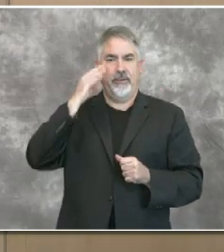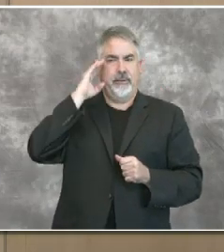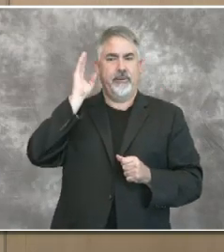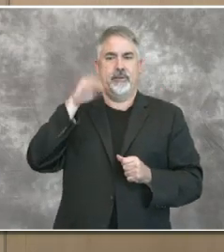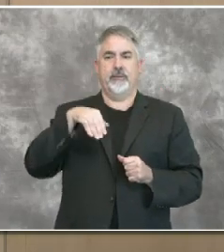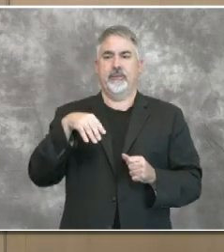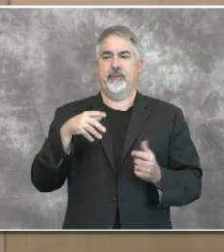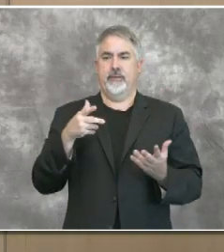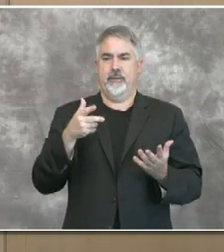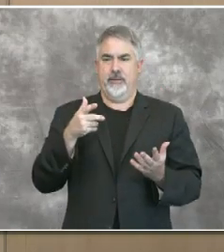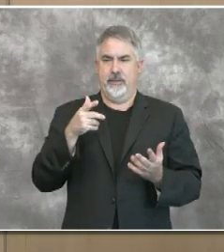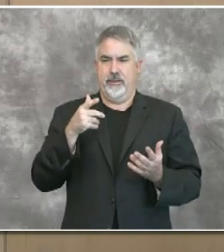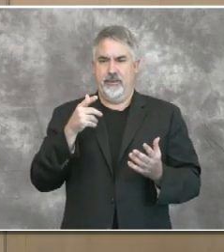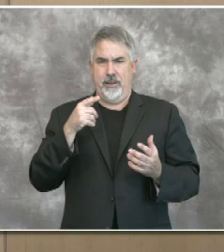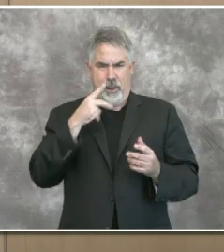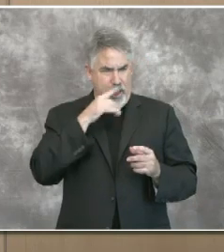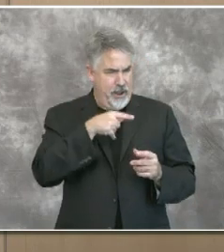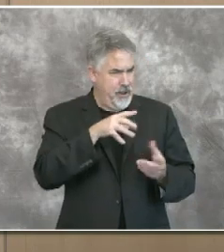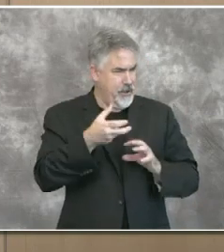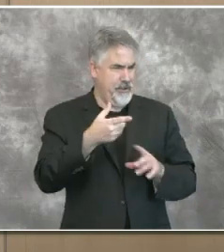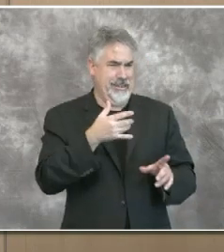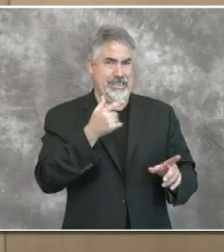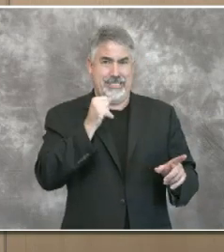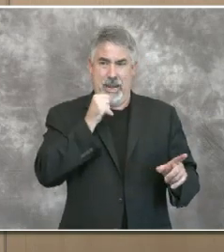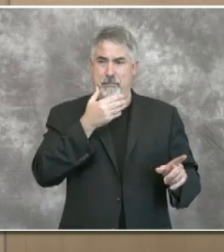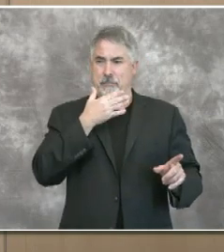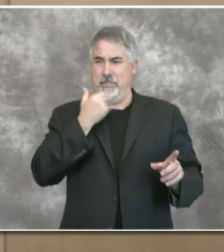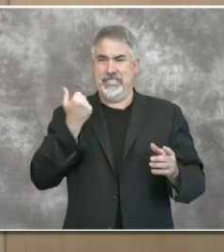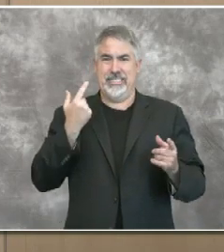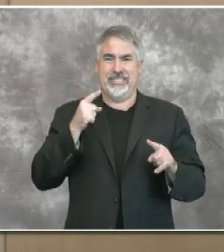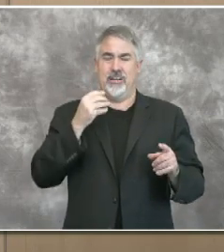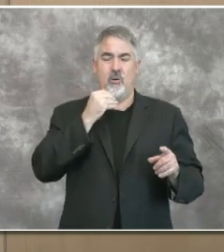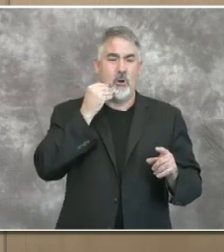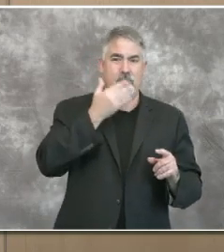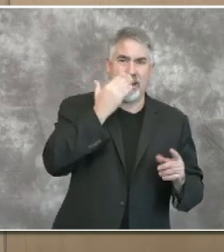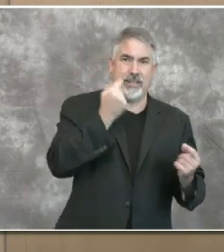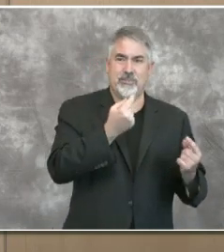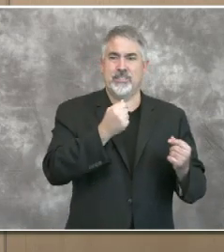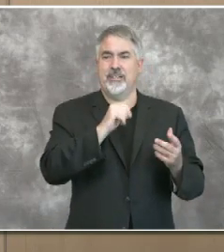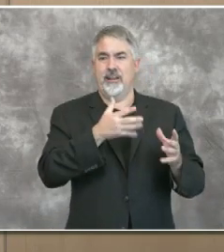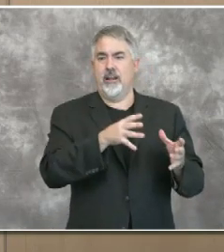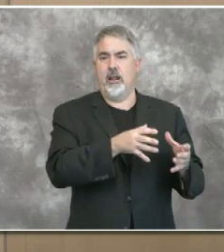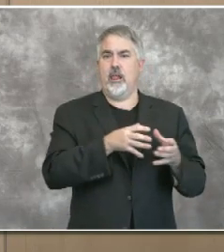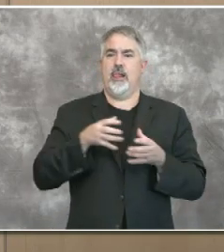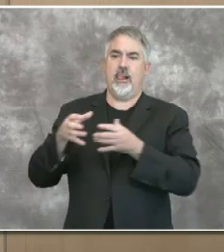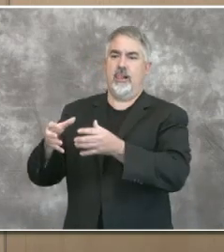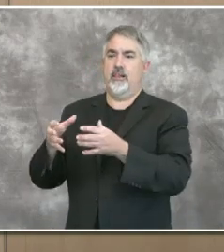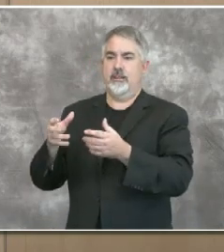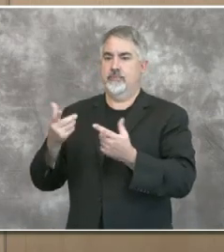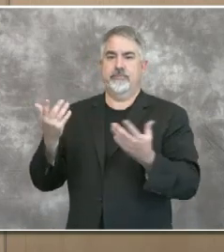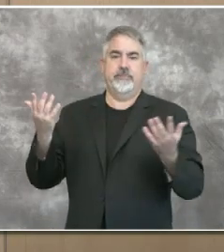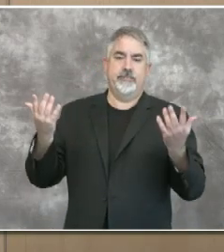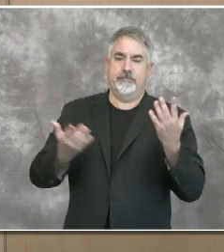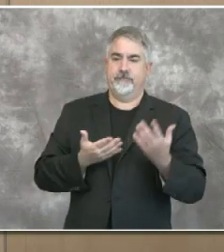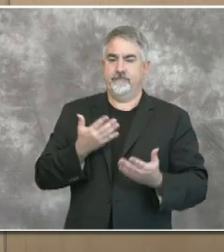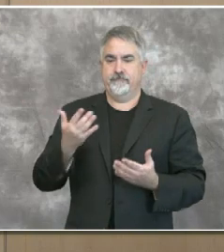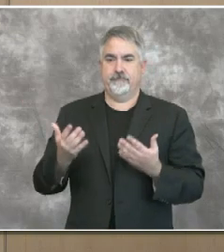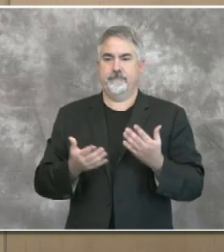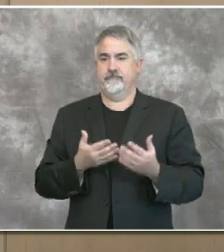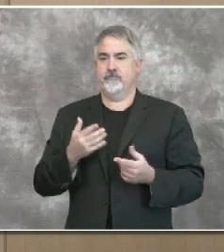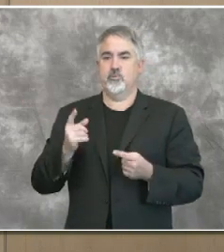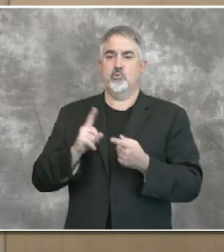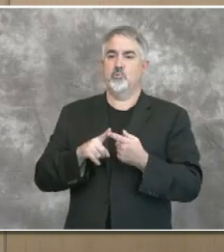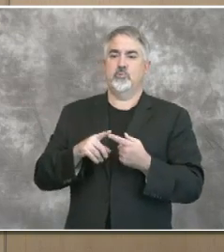but transferring individuals that are in encampments in the general public into a